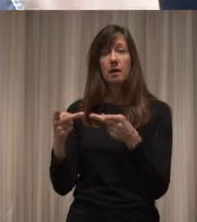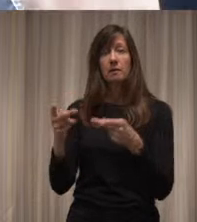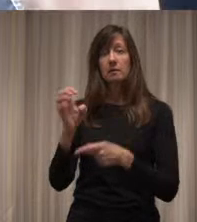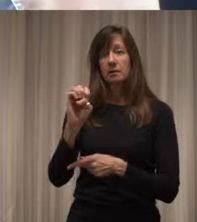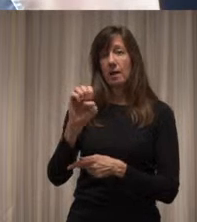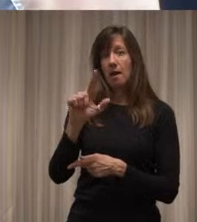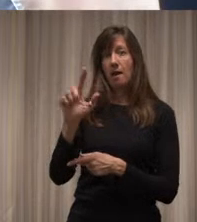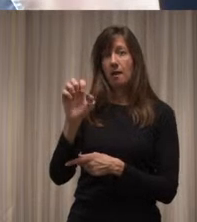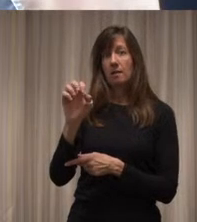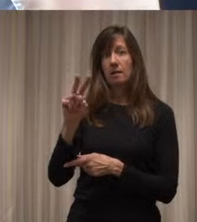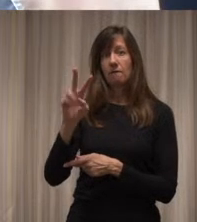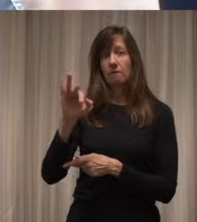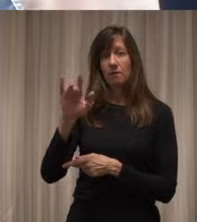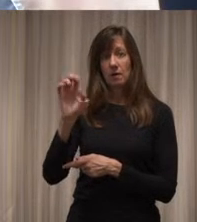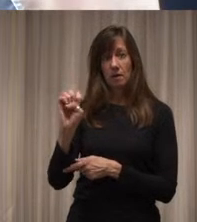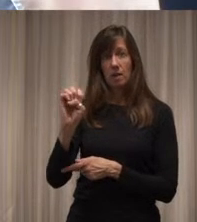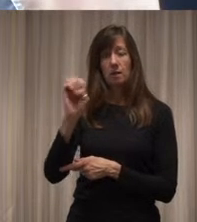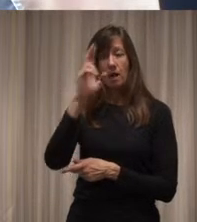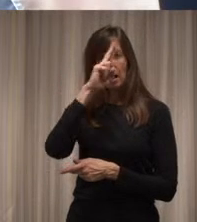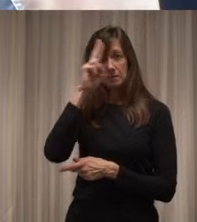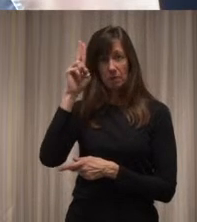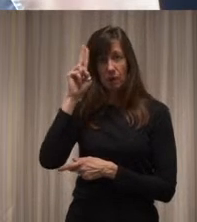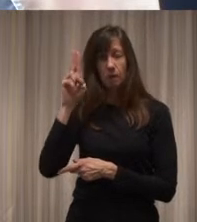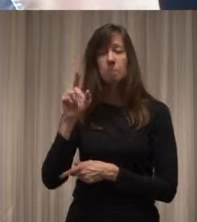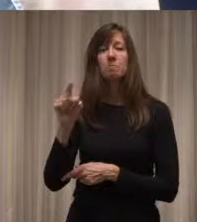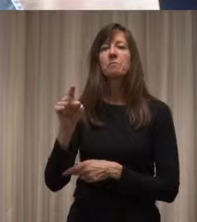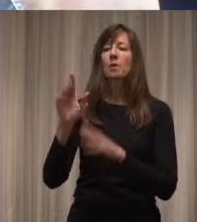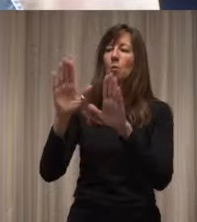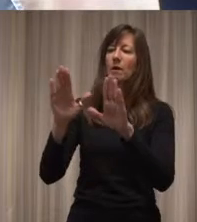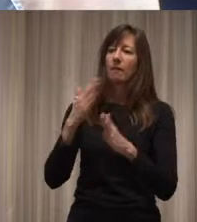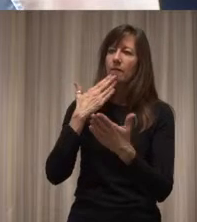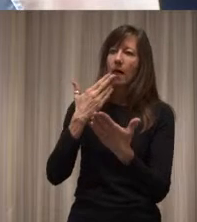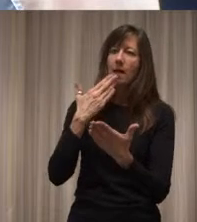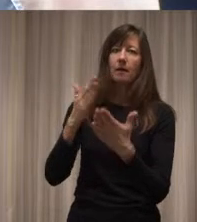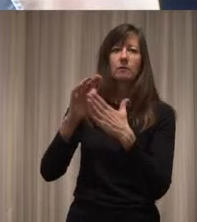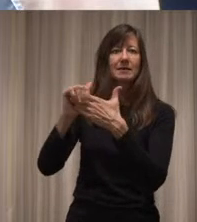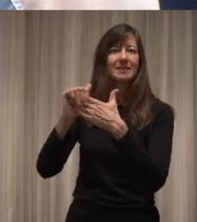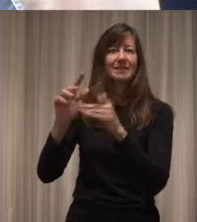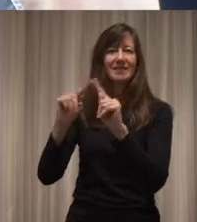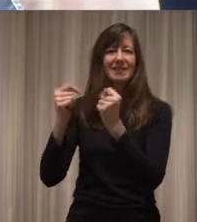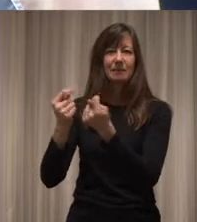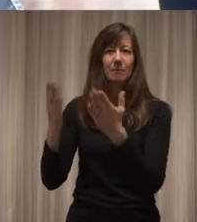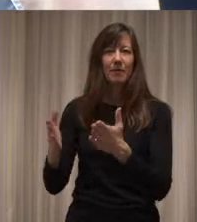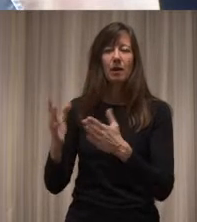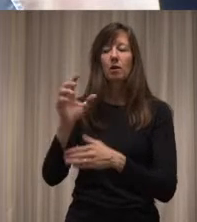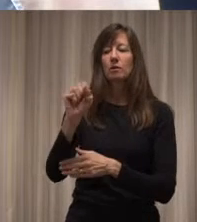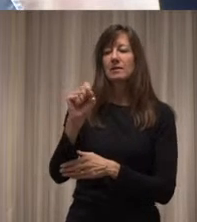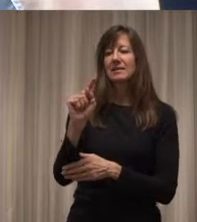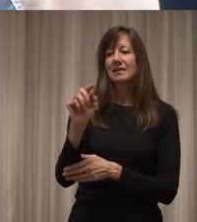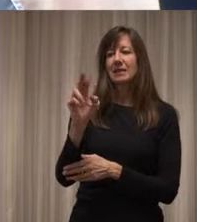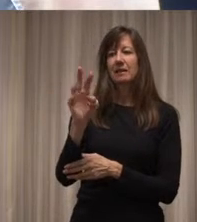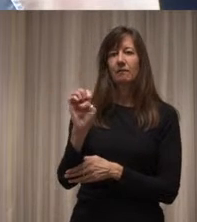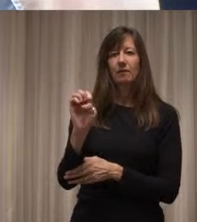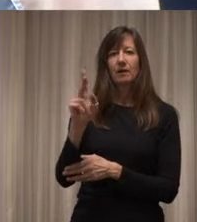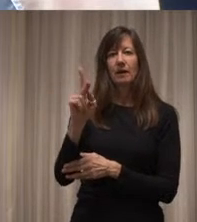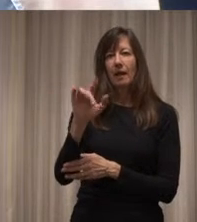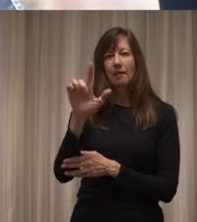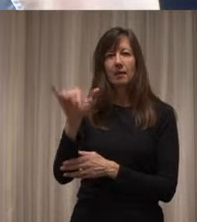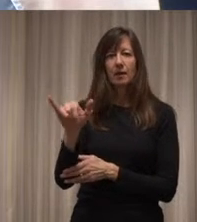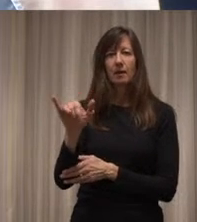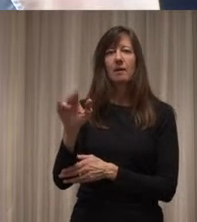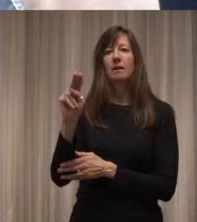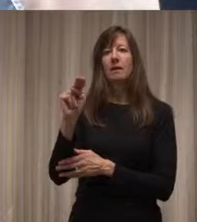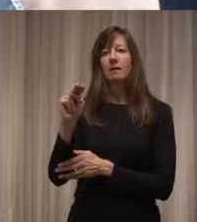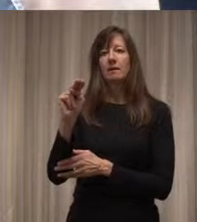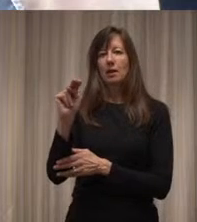great team there, Steve Kelly and Ashma Butler and the whole team for helping us plan